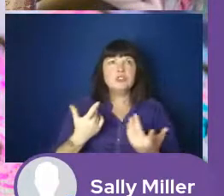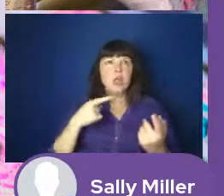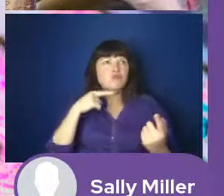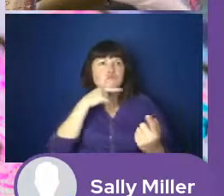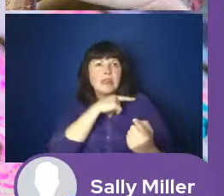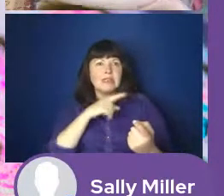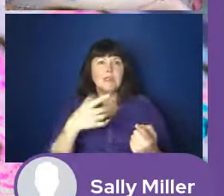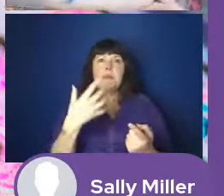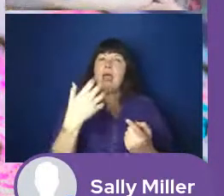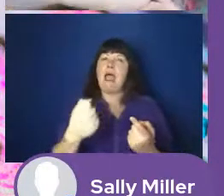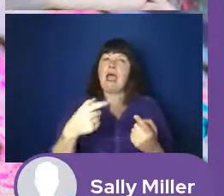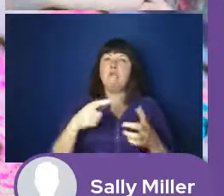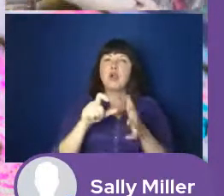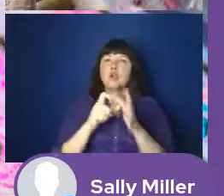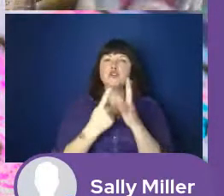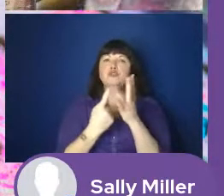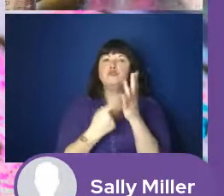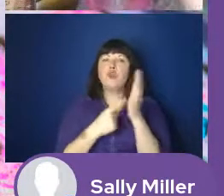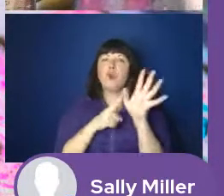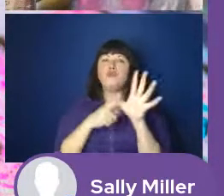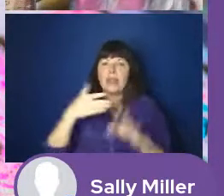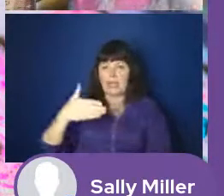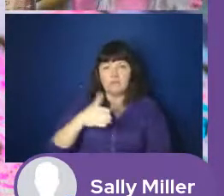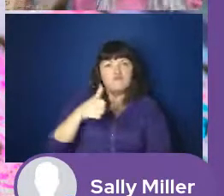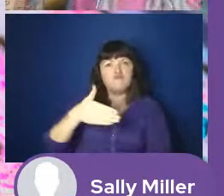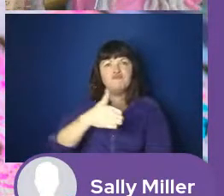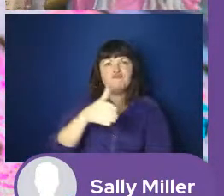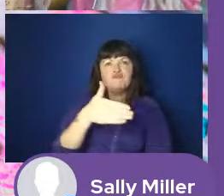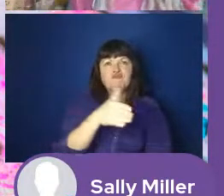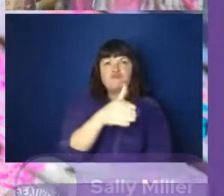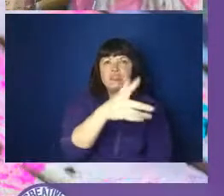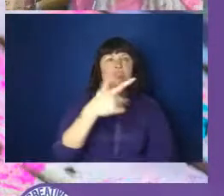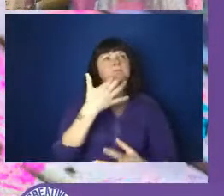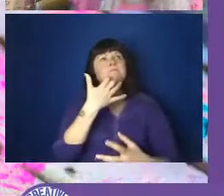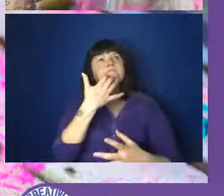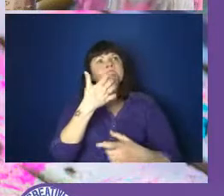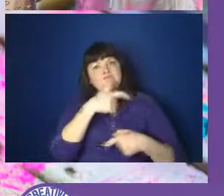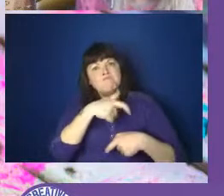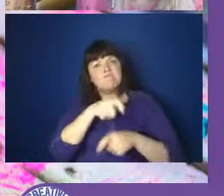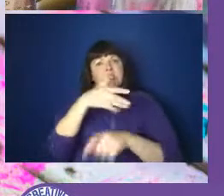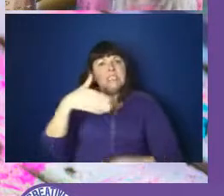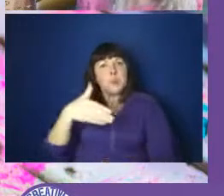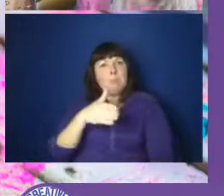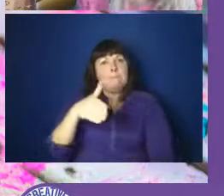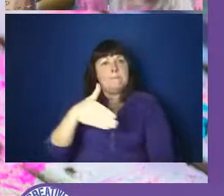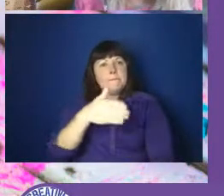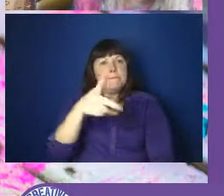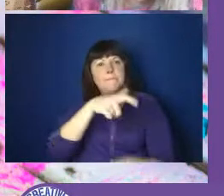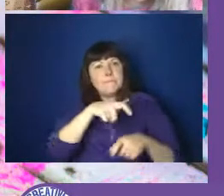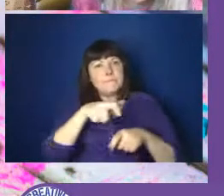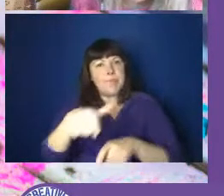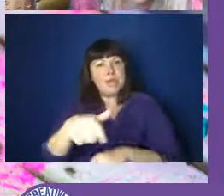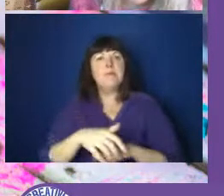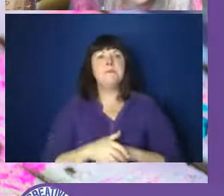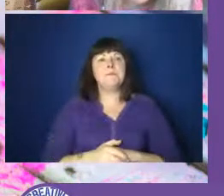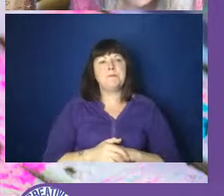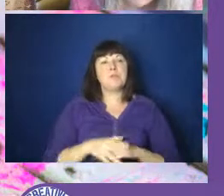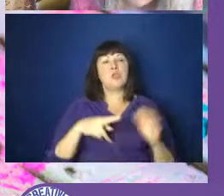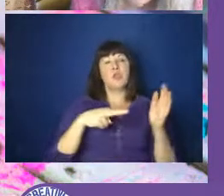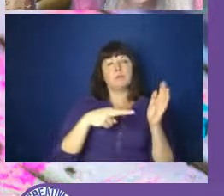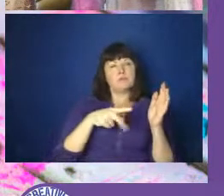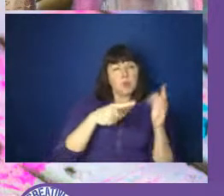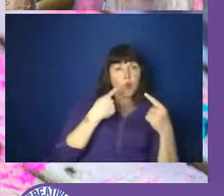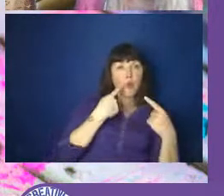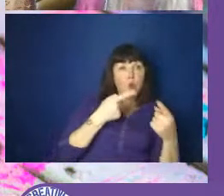Dory tattoo for Just Keep Swimming. Little things just to remind me. Love the bright flower in